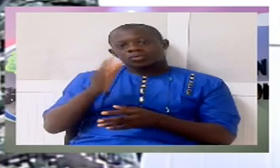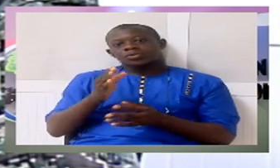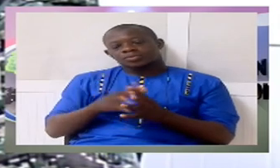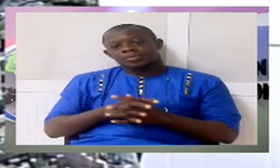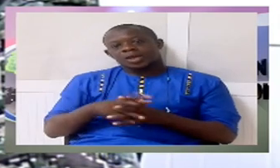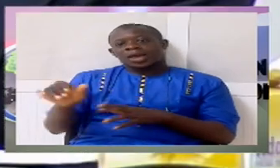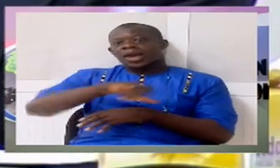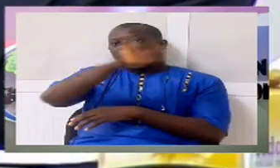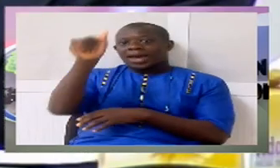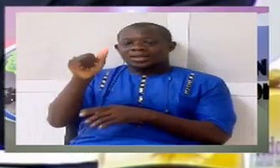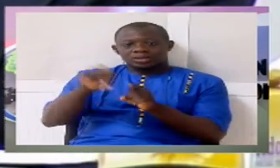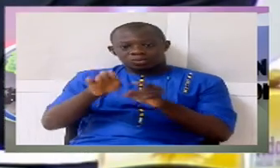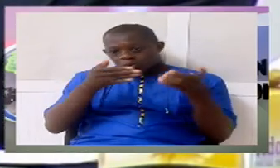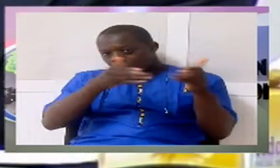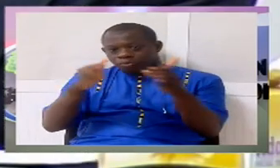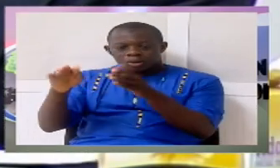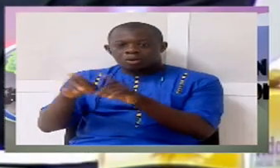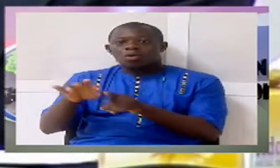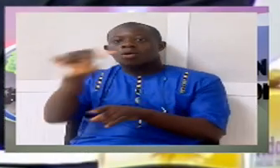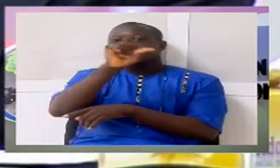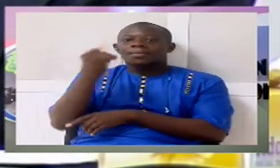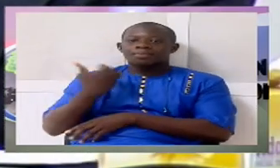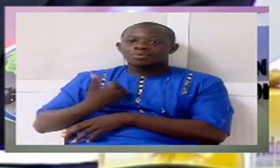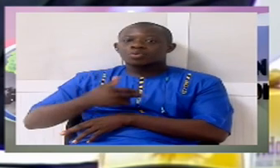True. And even in the process, those who do not